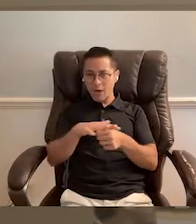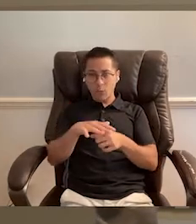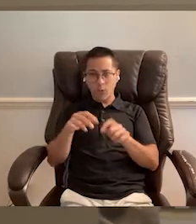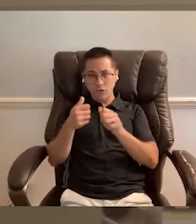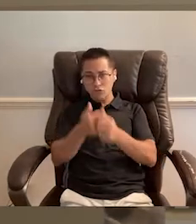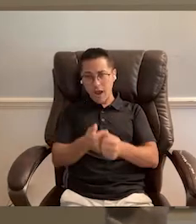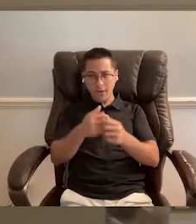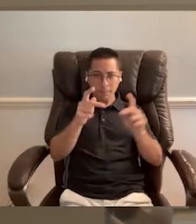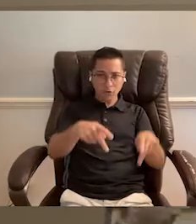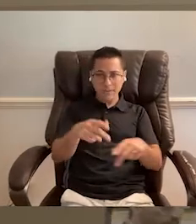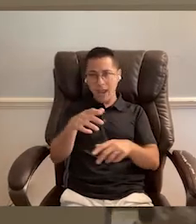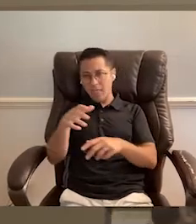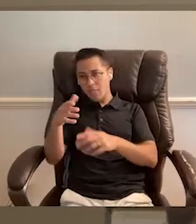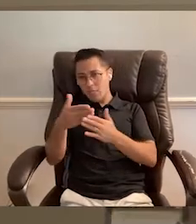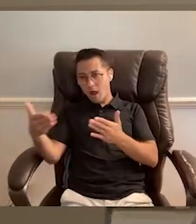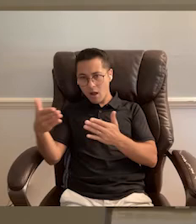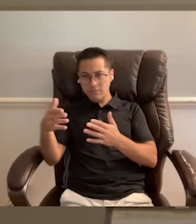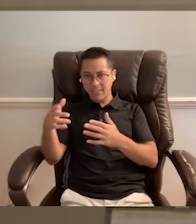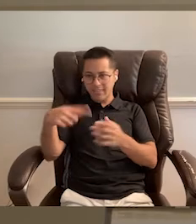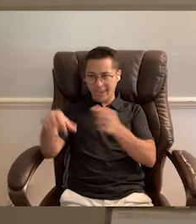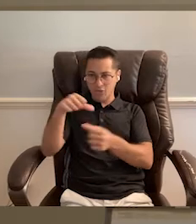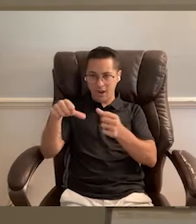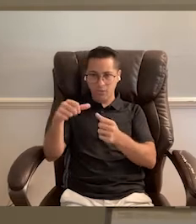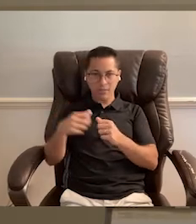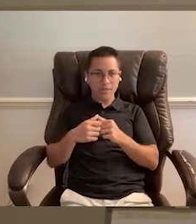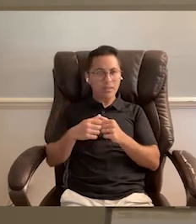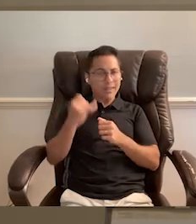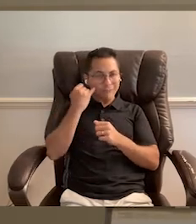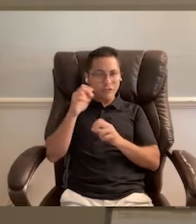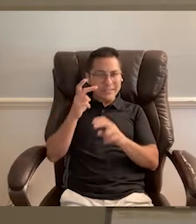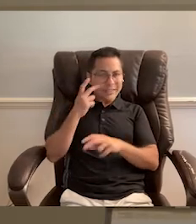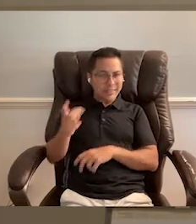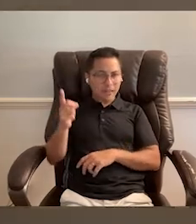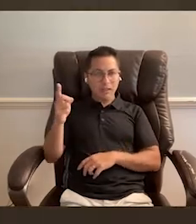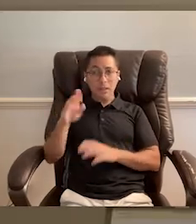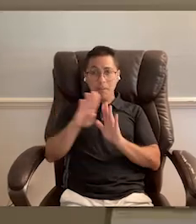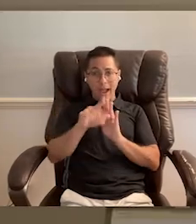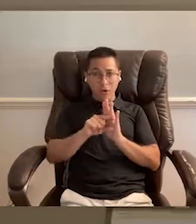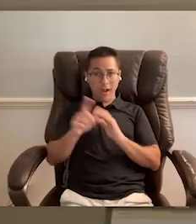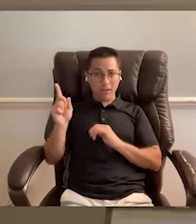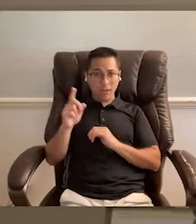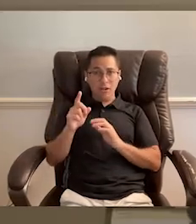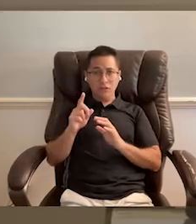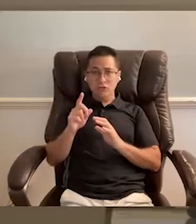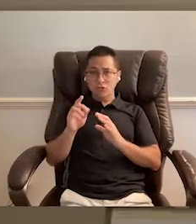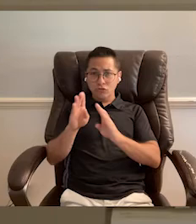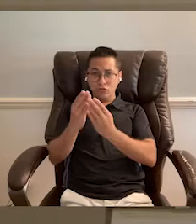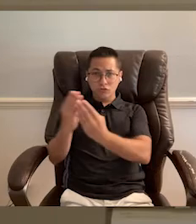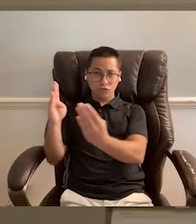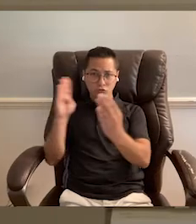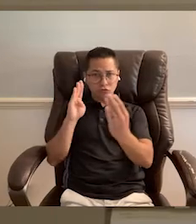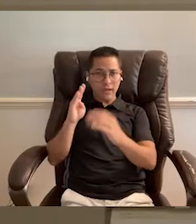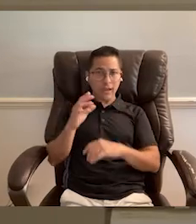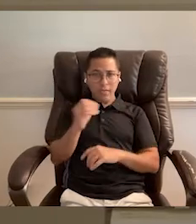for. And let me just run each one of these videos one at a time. An environmental awareness skill. The user